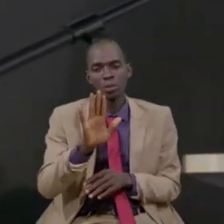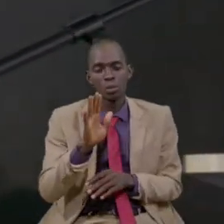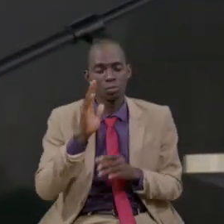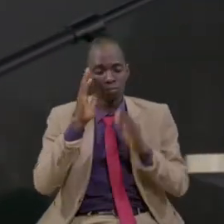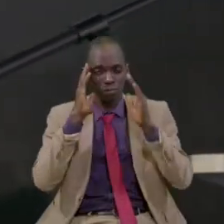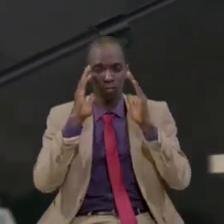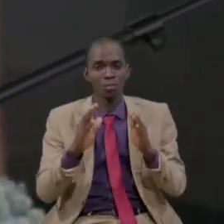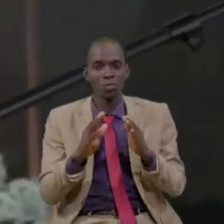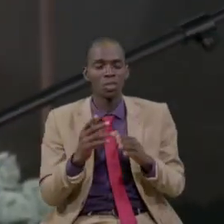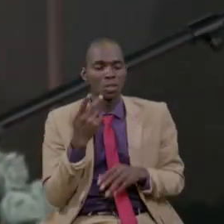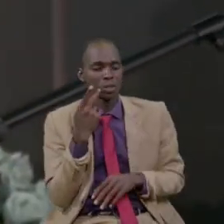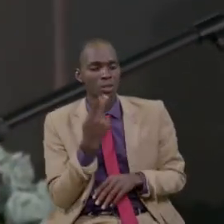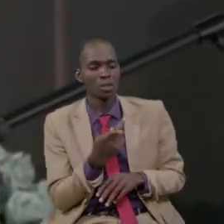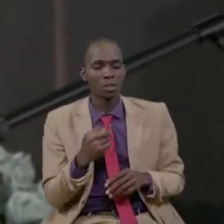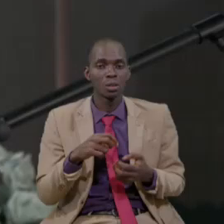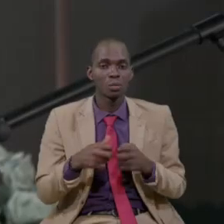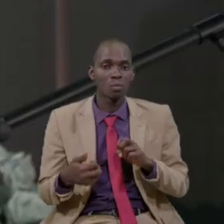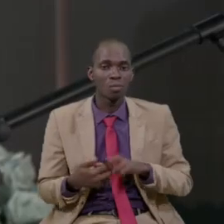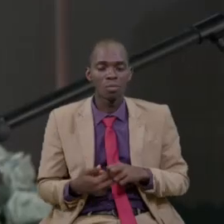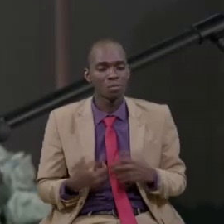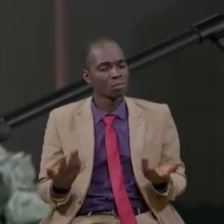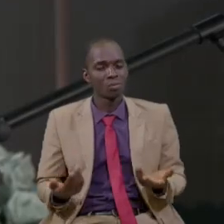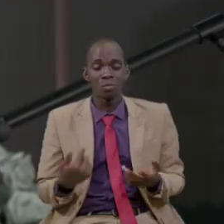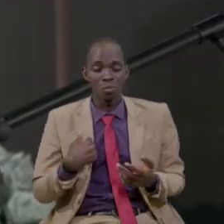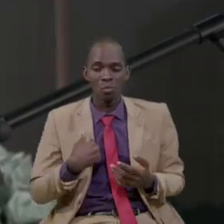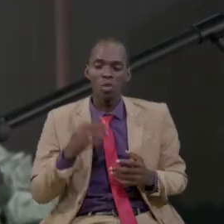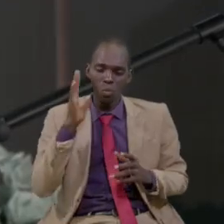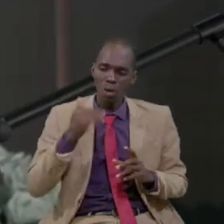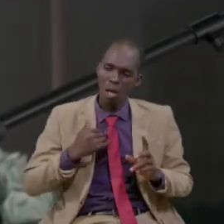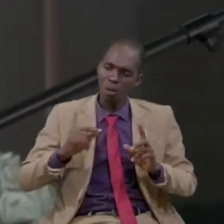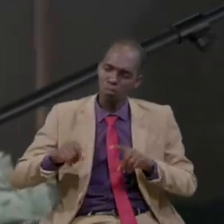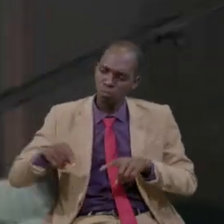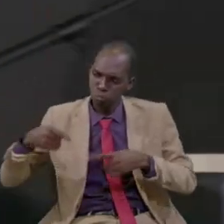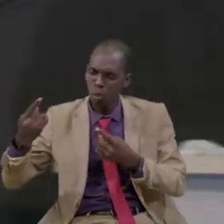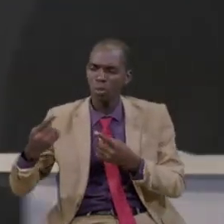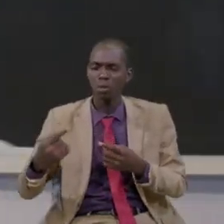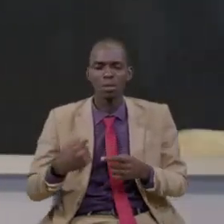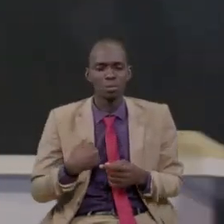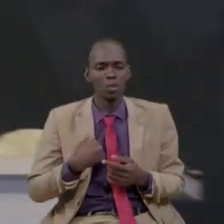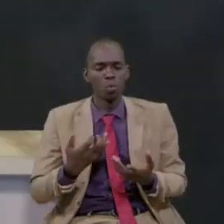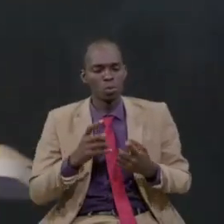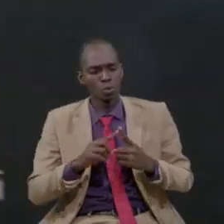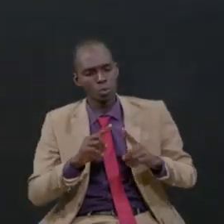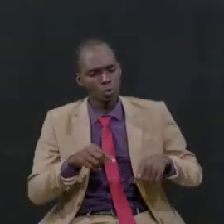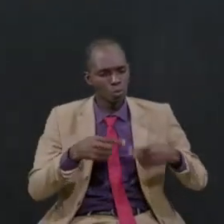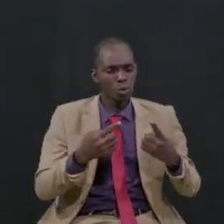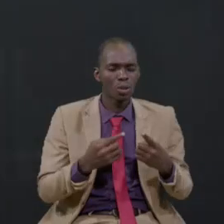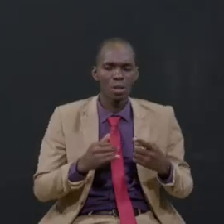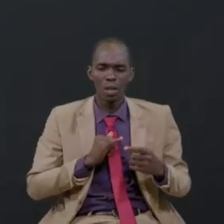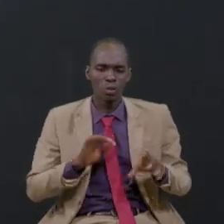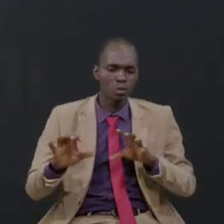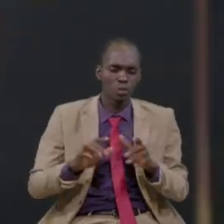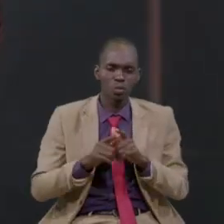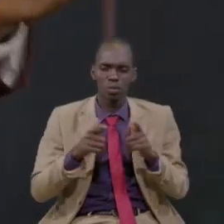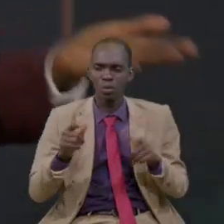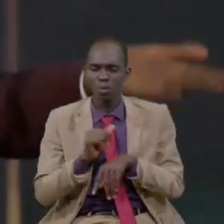mountain. I would have gone and manifested the anointing. I would have gone and I will demonstrate the